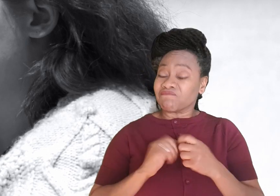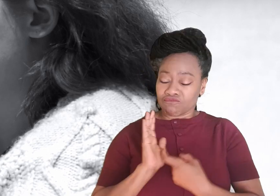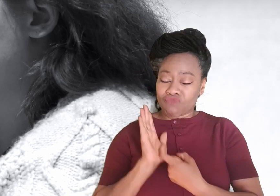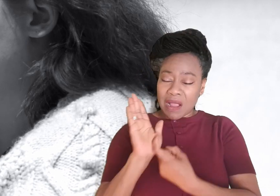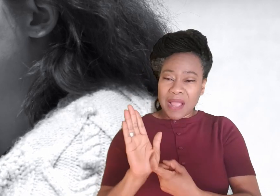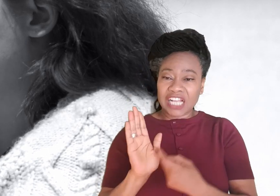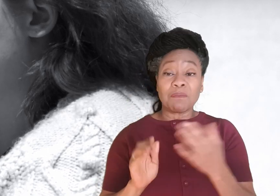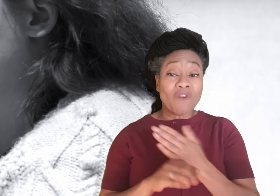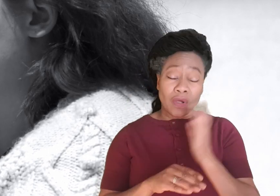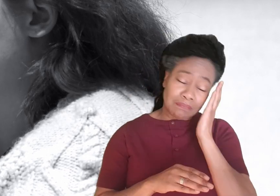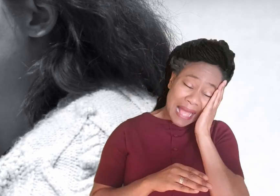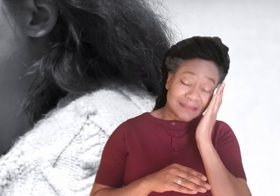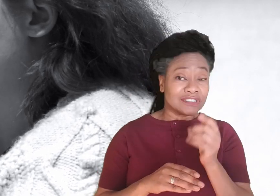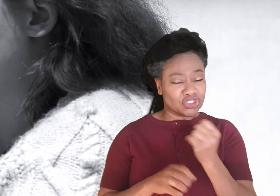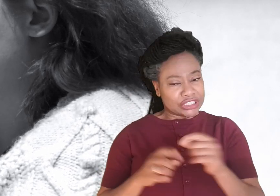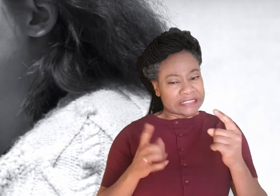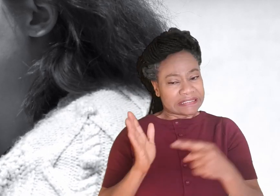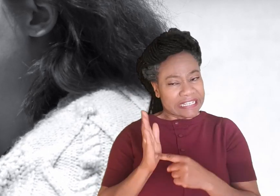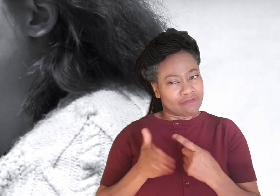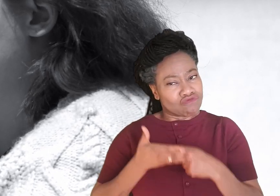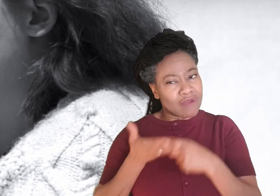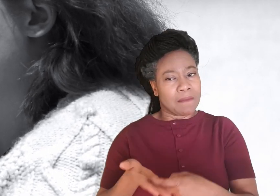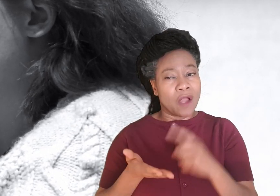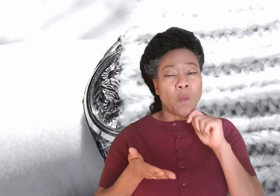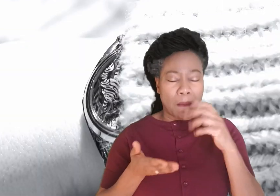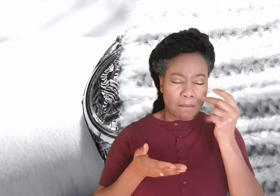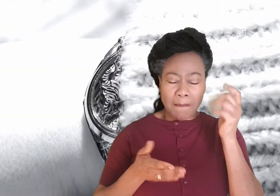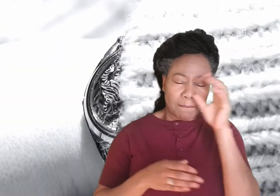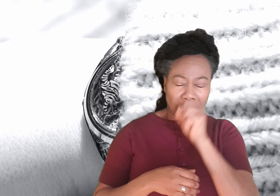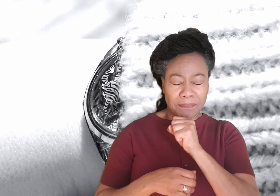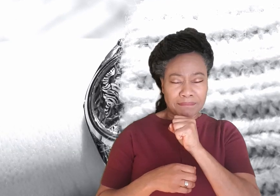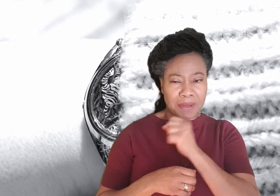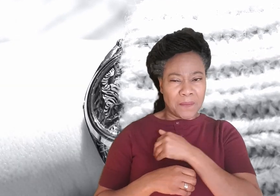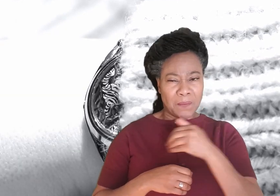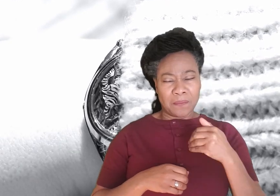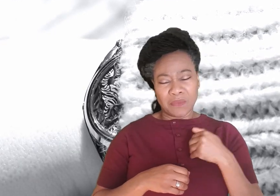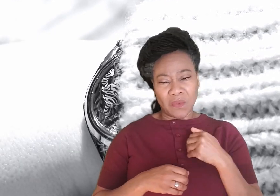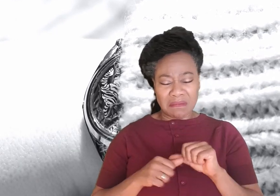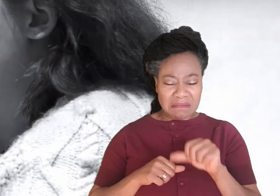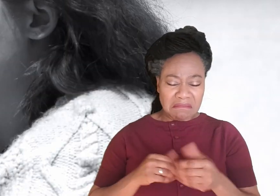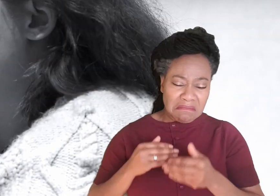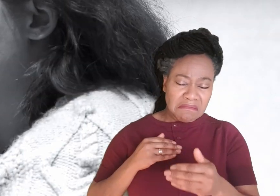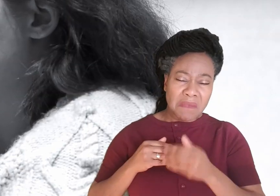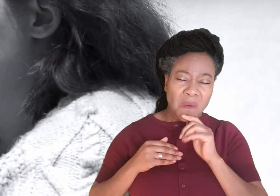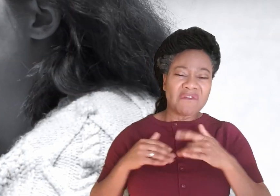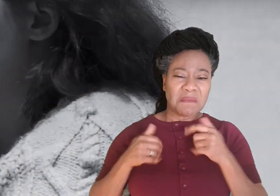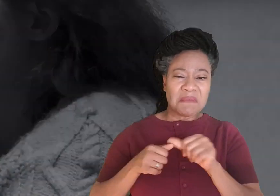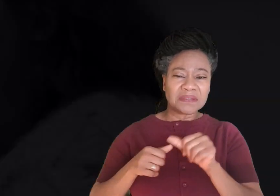having a little gin tea before you go to bed. Should send you straight off to sleep. I'm sure you'll feel better in no time.